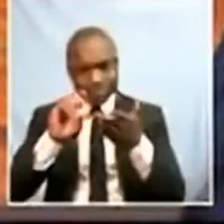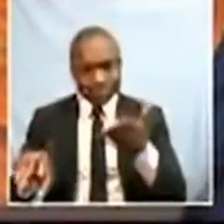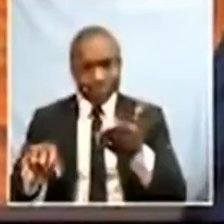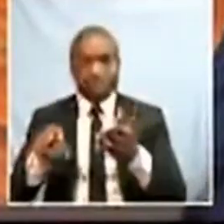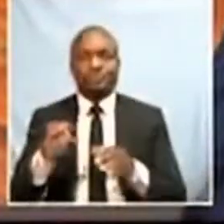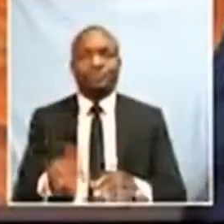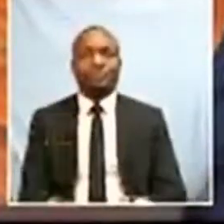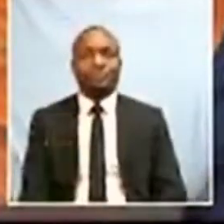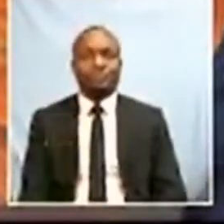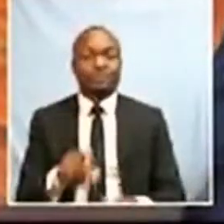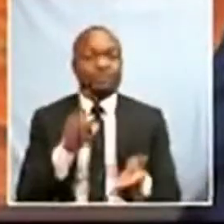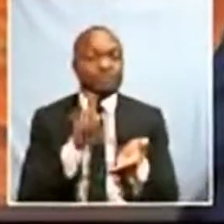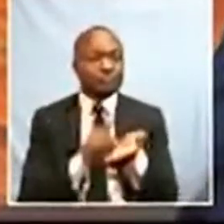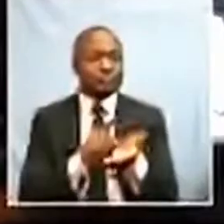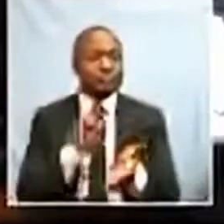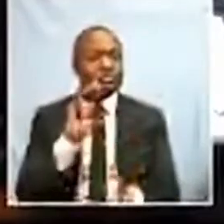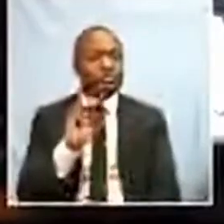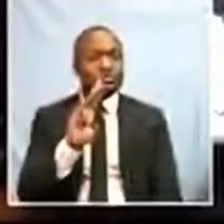Chair. Dr. Manza?